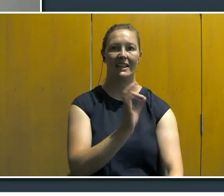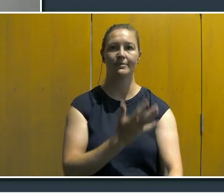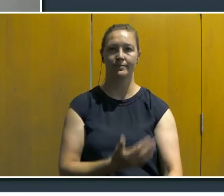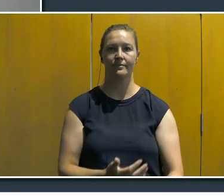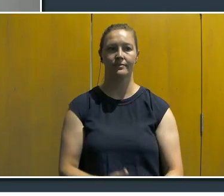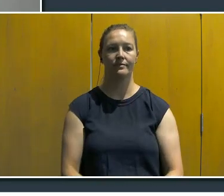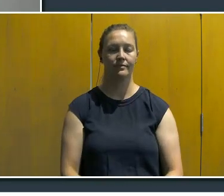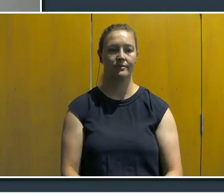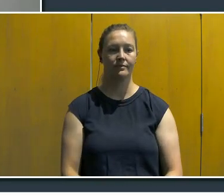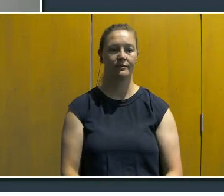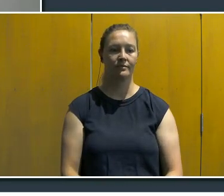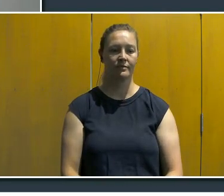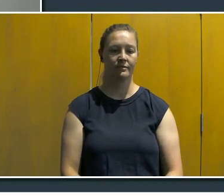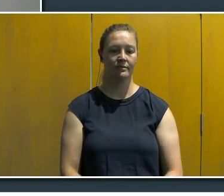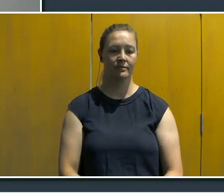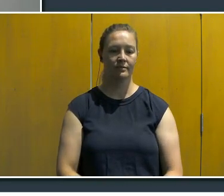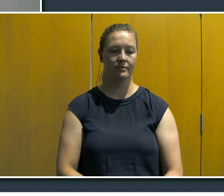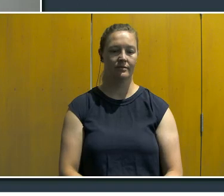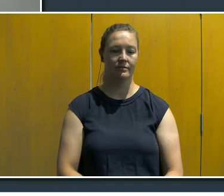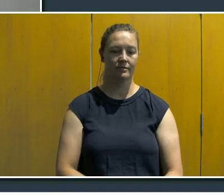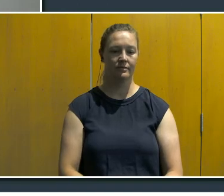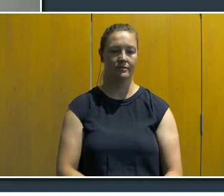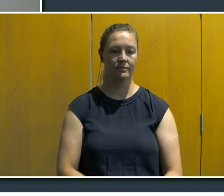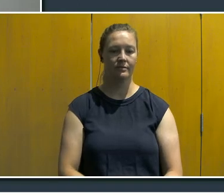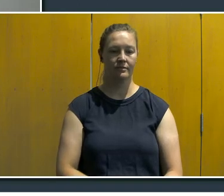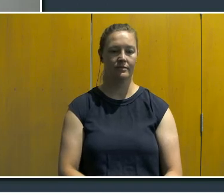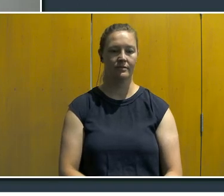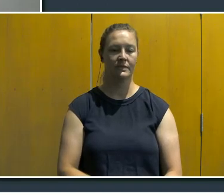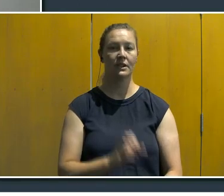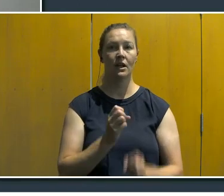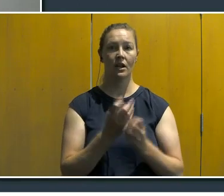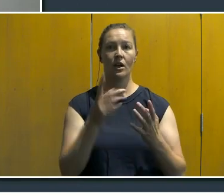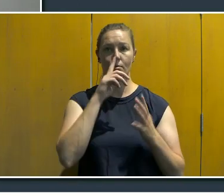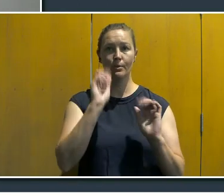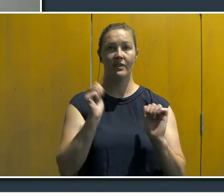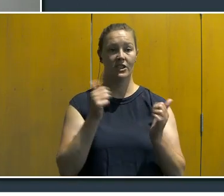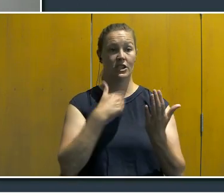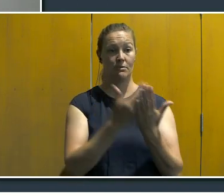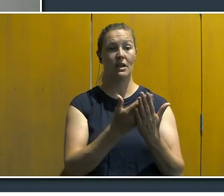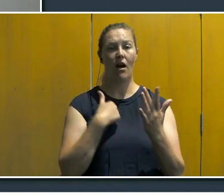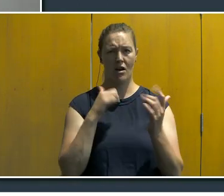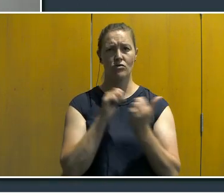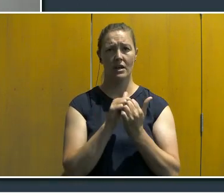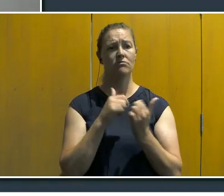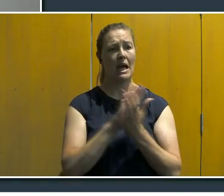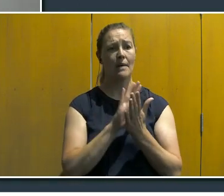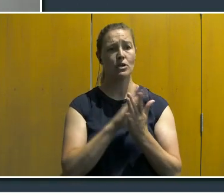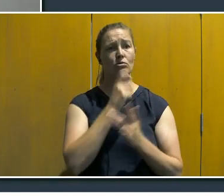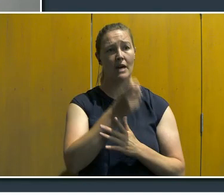I must say, I agree with a lot of your submitters in that I'm happy to pay for